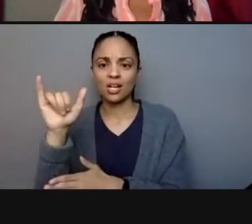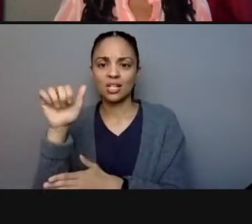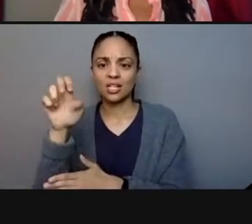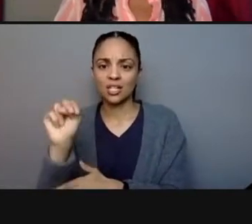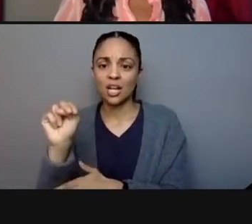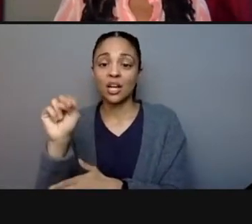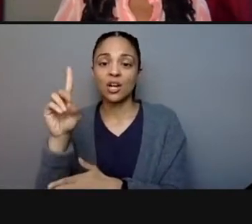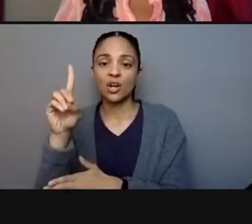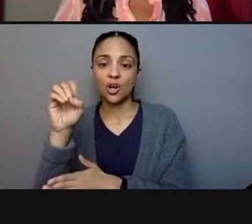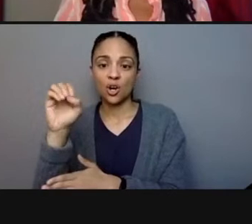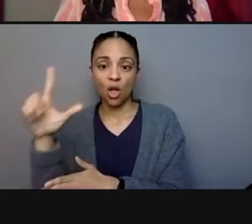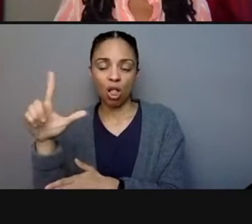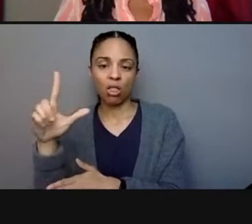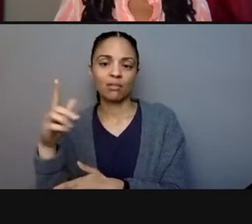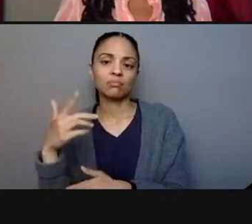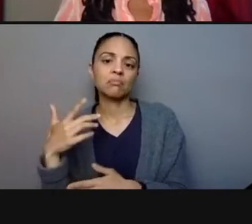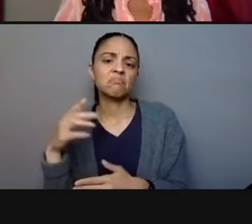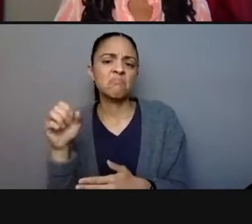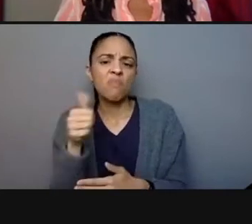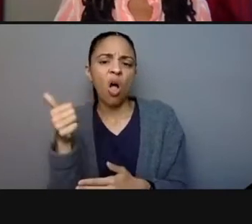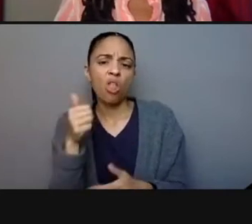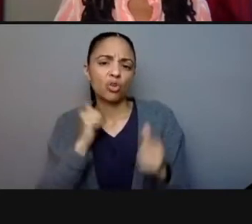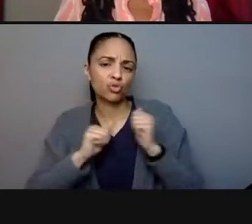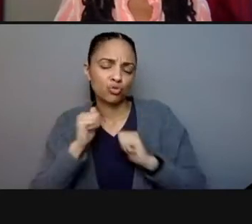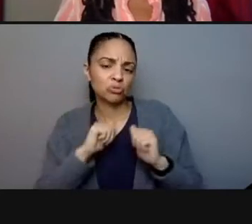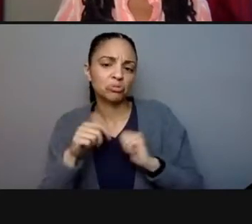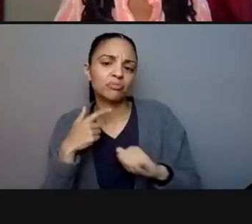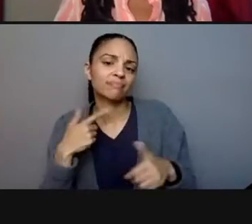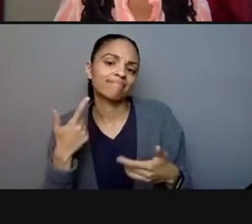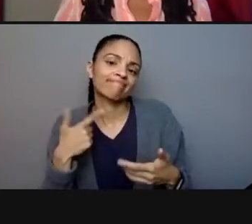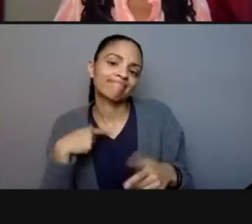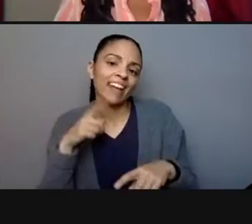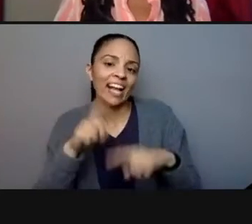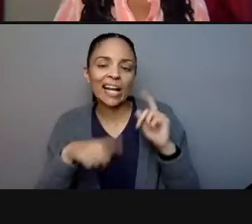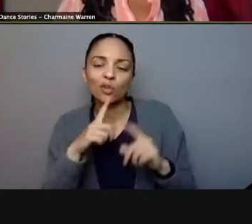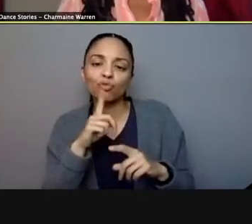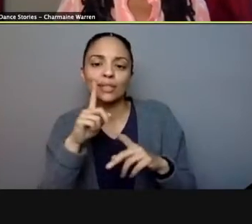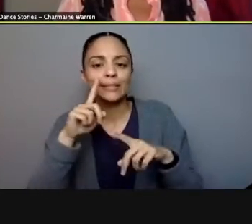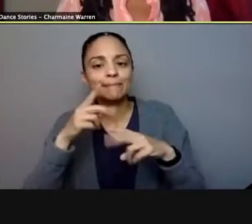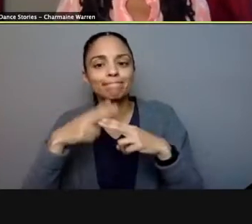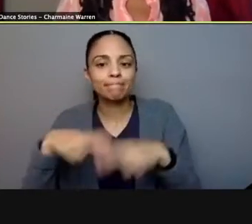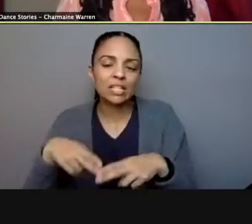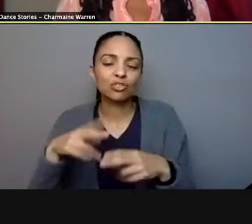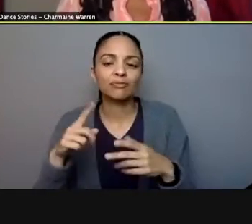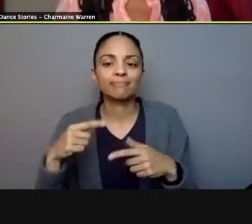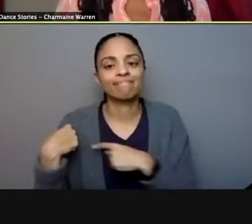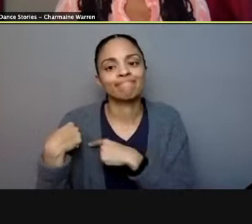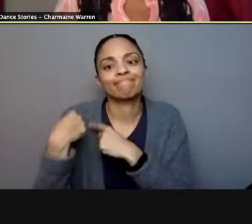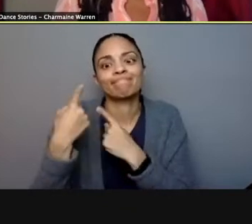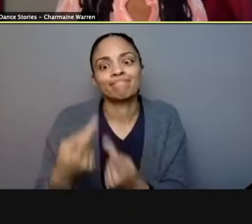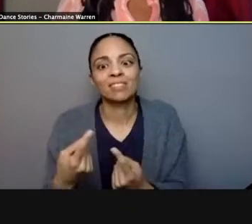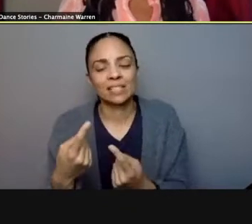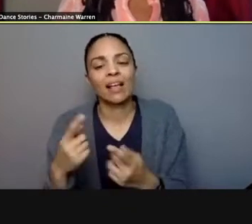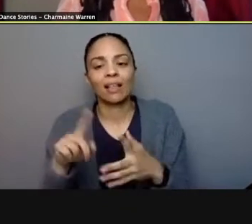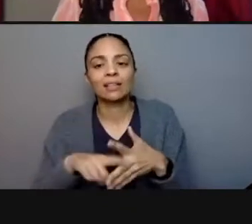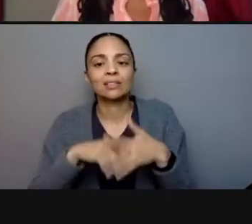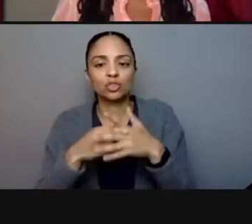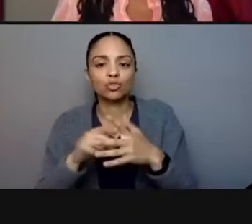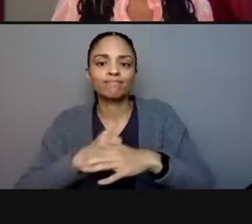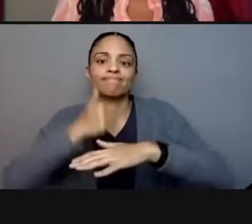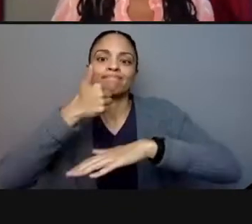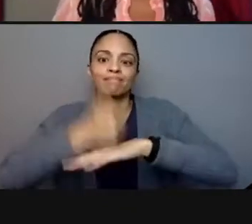into fruition yet. But yeah, those things for sure. Cool. Be COVID safe. Cricket. Oh